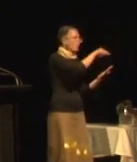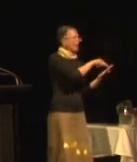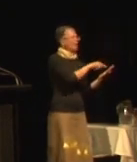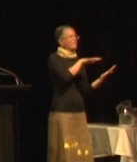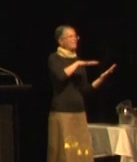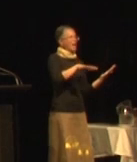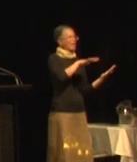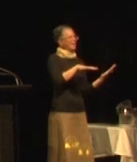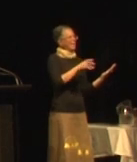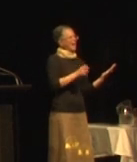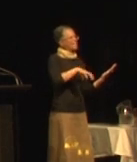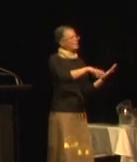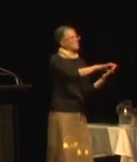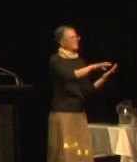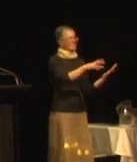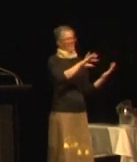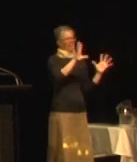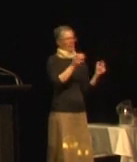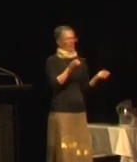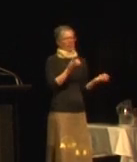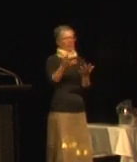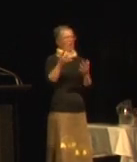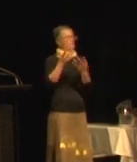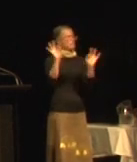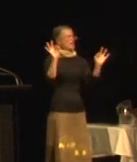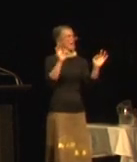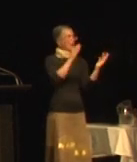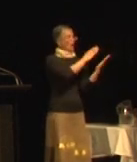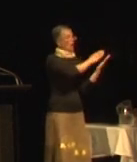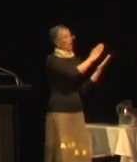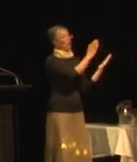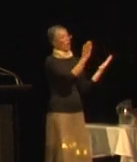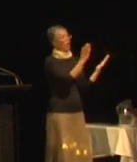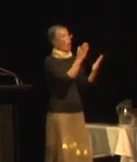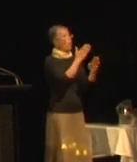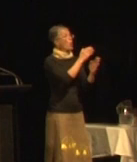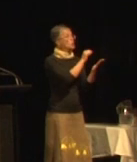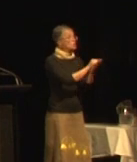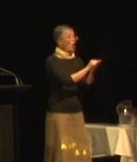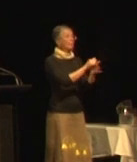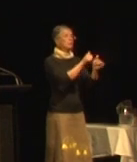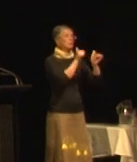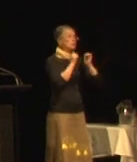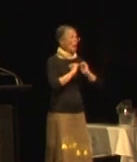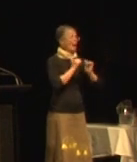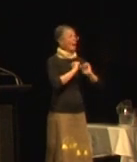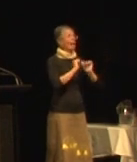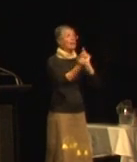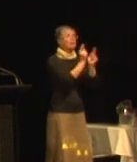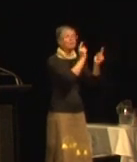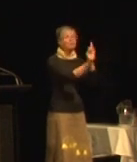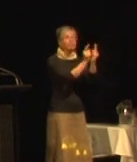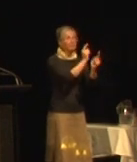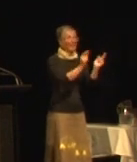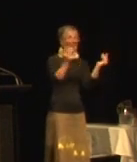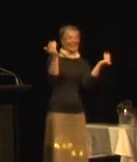something you can bring a kid to, all free. In the middle of the day, it becomes workshops, training, meetups. In the